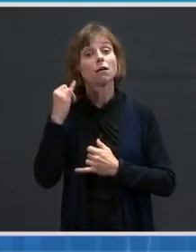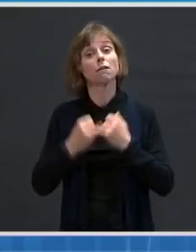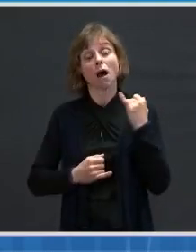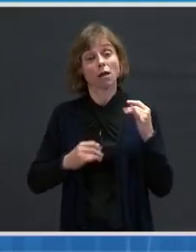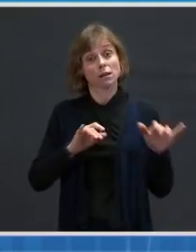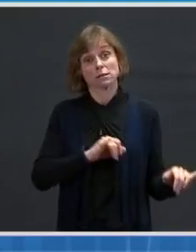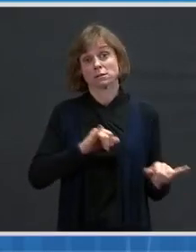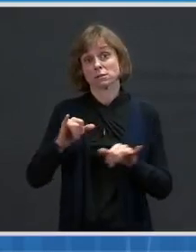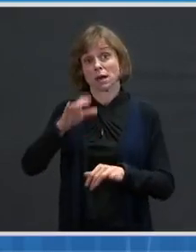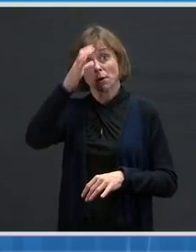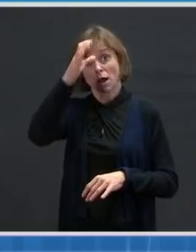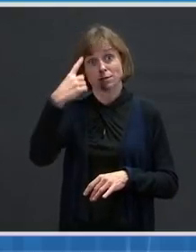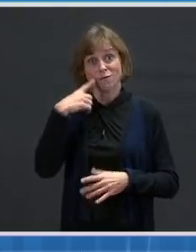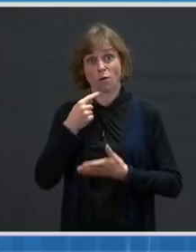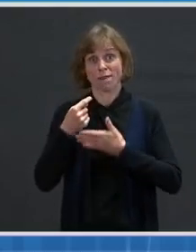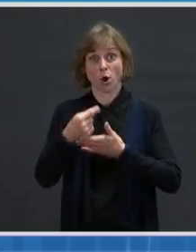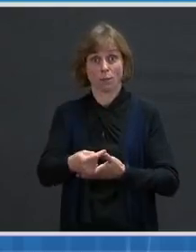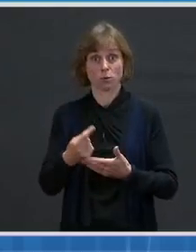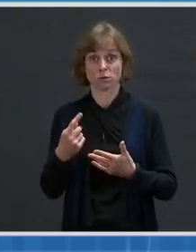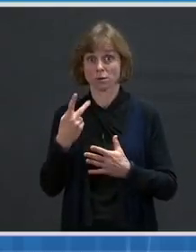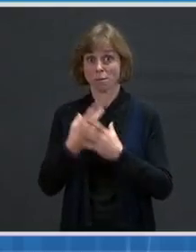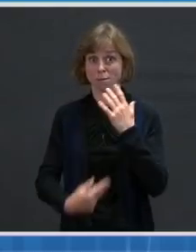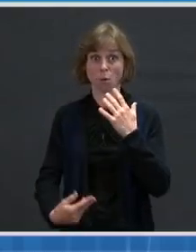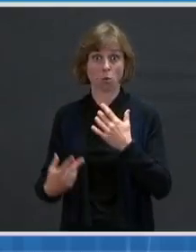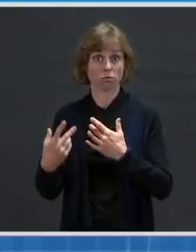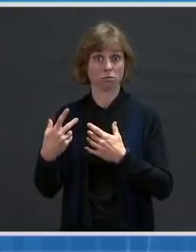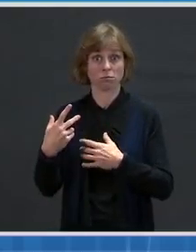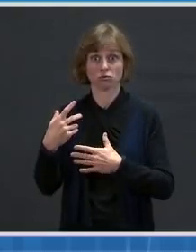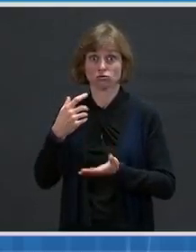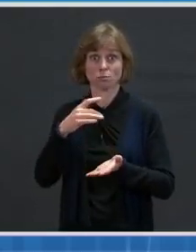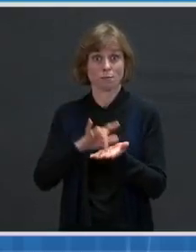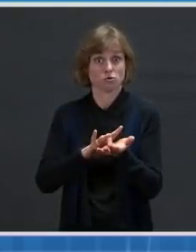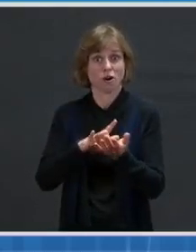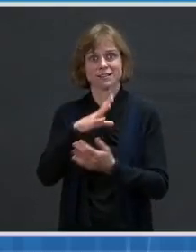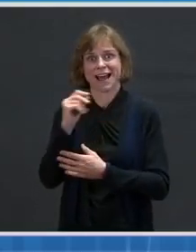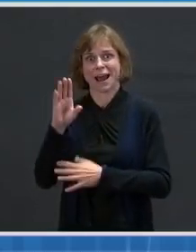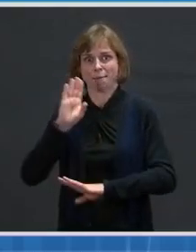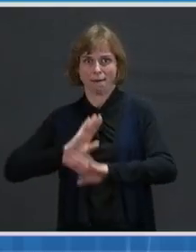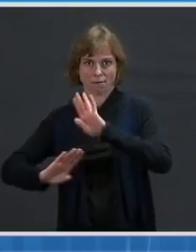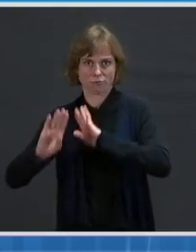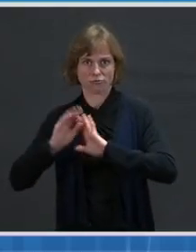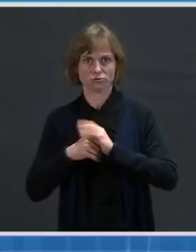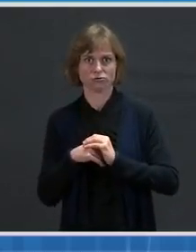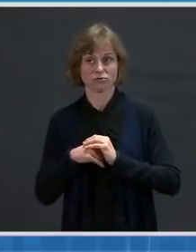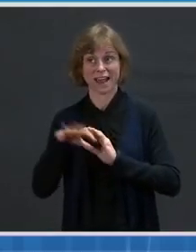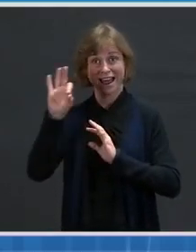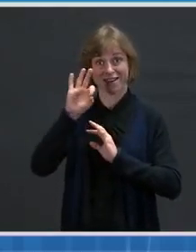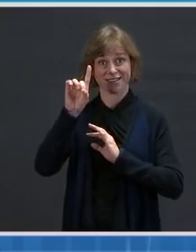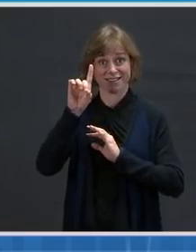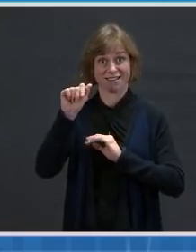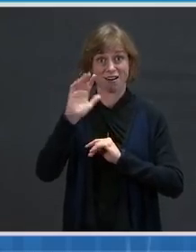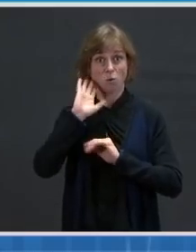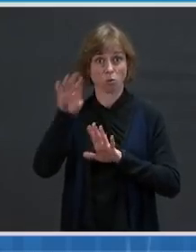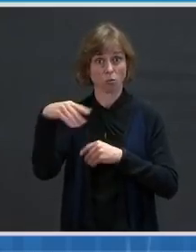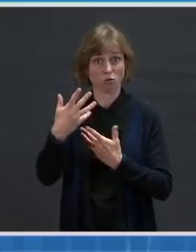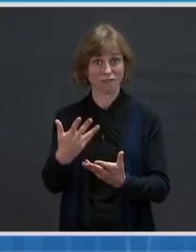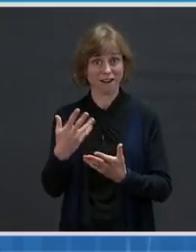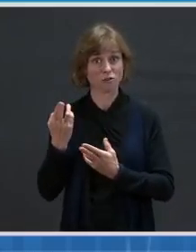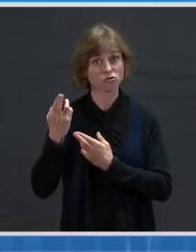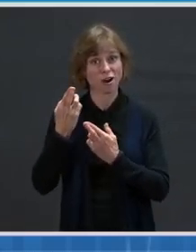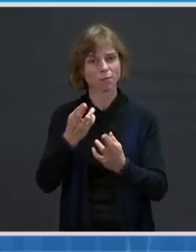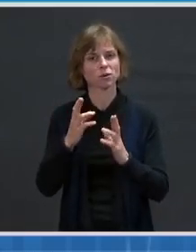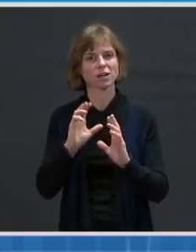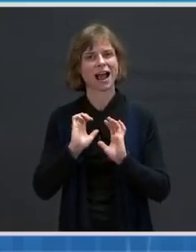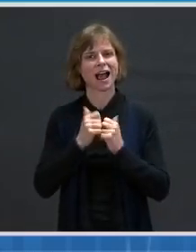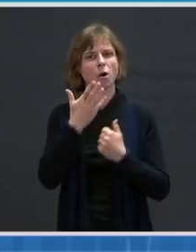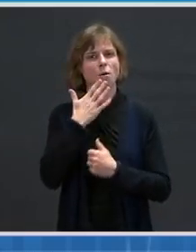for therapeutics, both drugs and biologics. The FDA will provide recommendations on the efficient